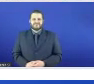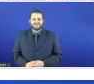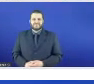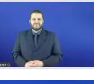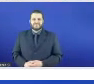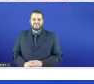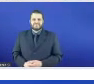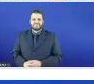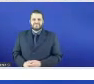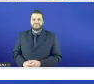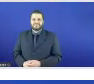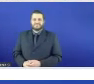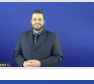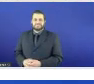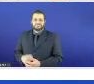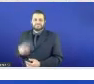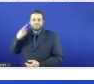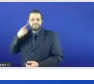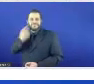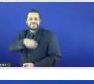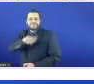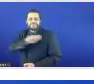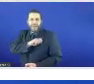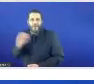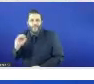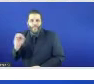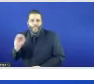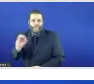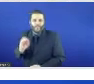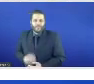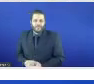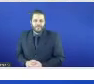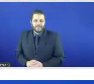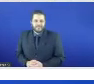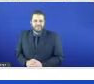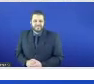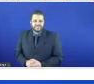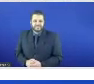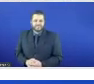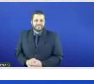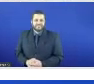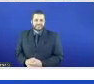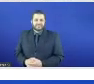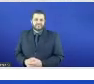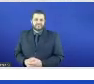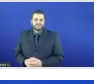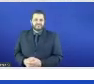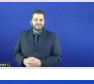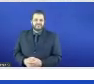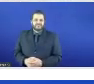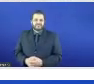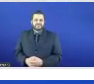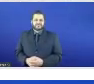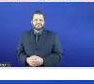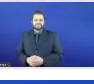through the Q&A function of the chat. And I also wanted to say that to make sure we have time for a really solid Q&A, I will